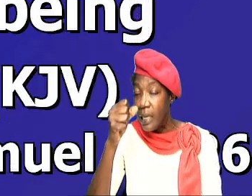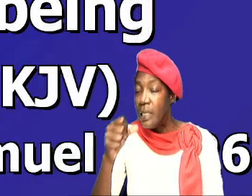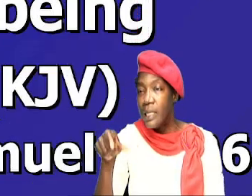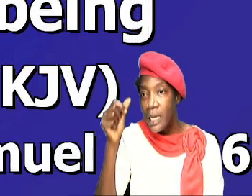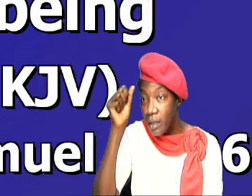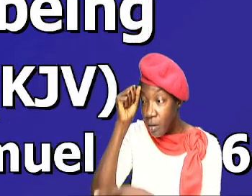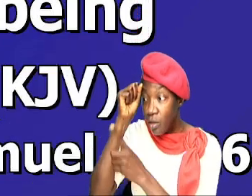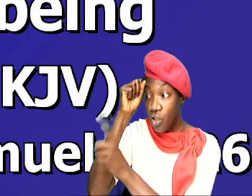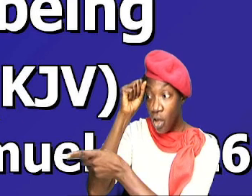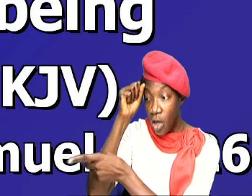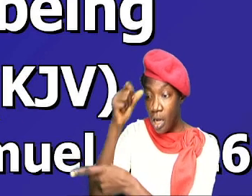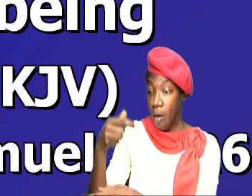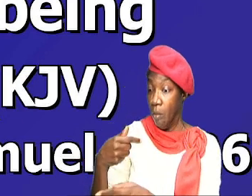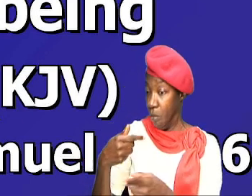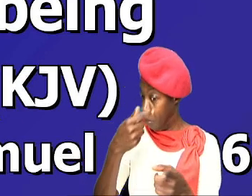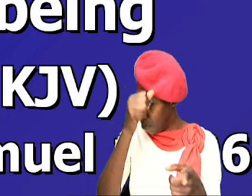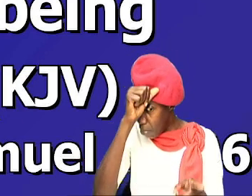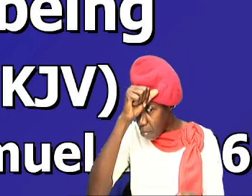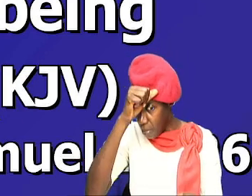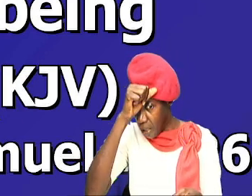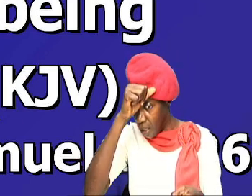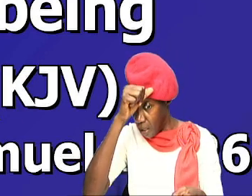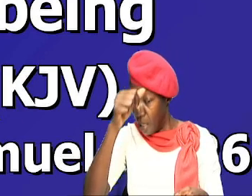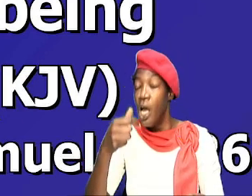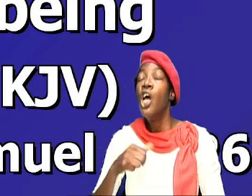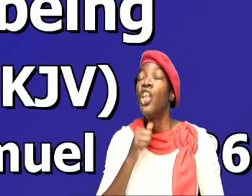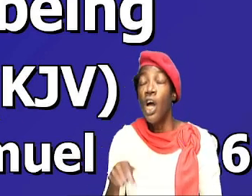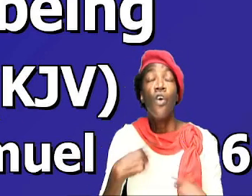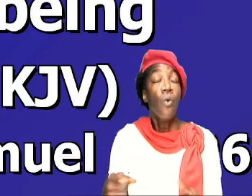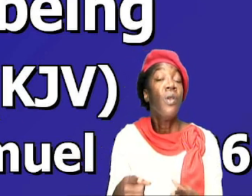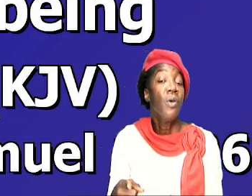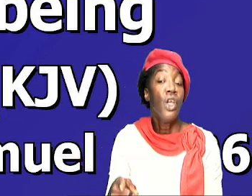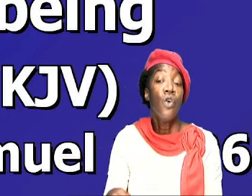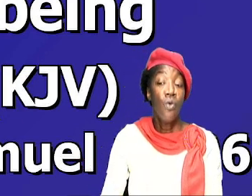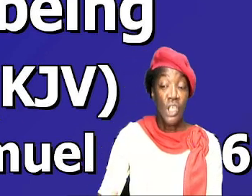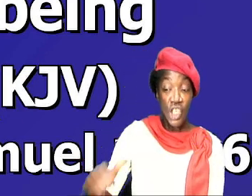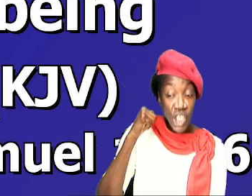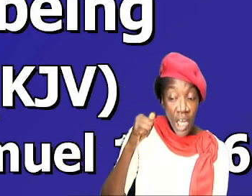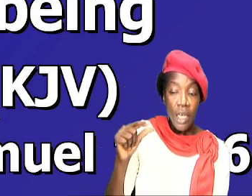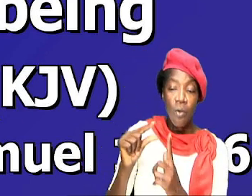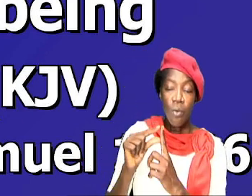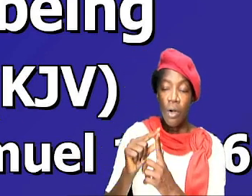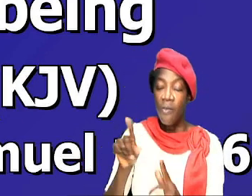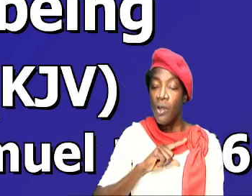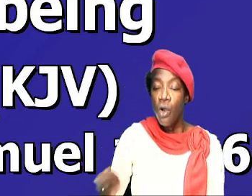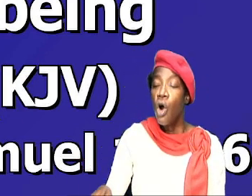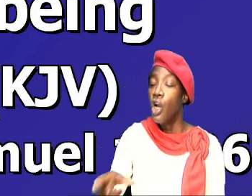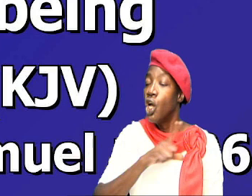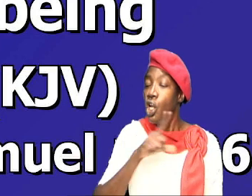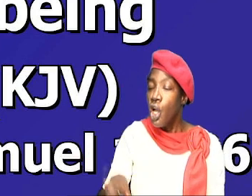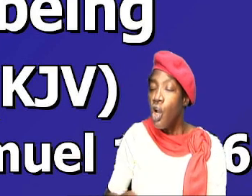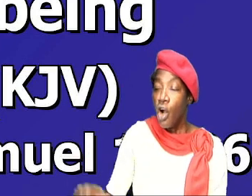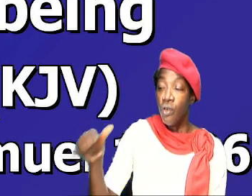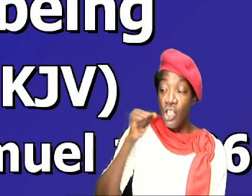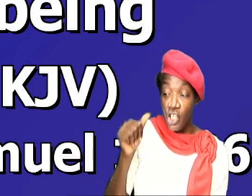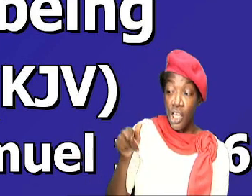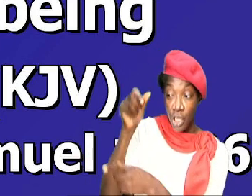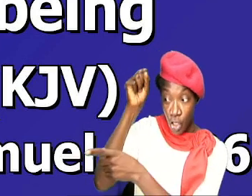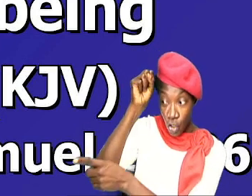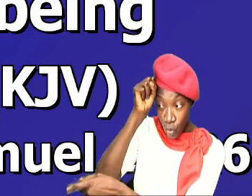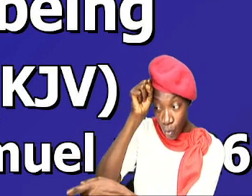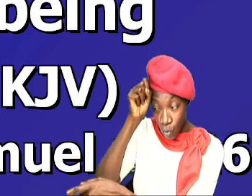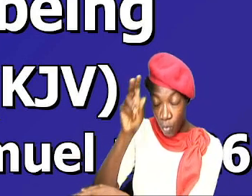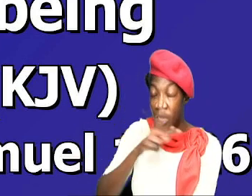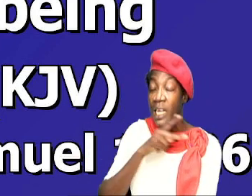not return with thee, for thou hast rejected the word of the Lord, and the Lord hath rejected thee from being king